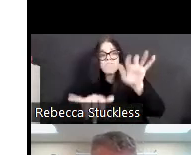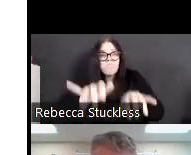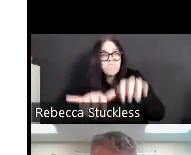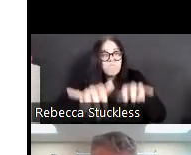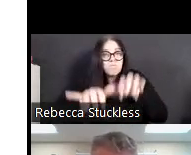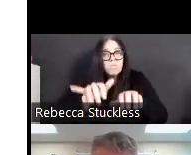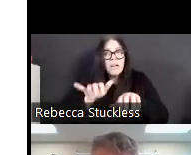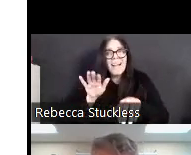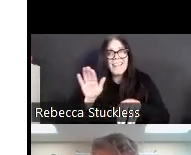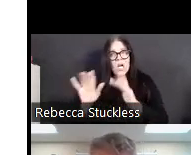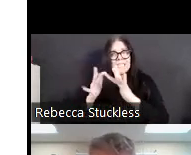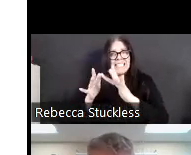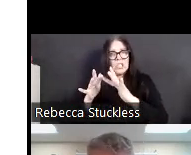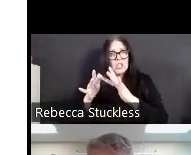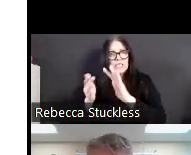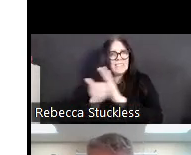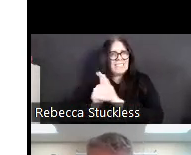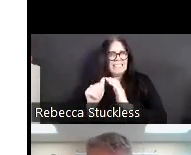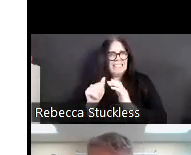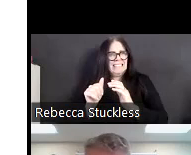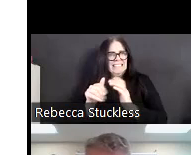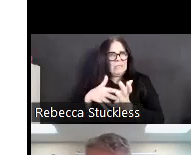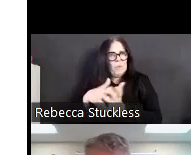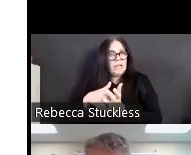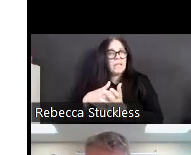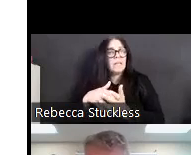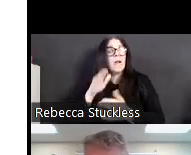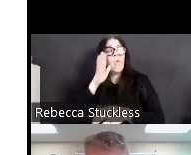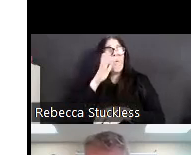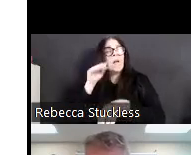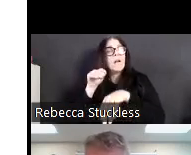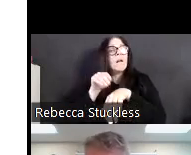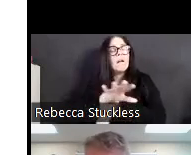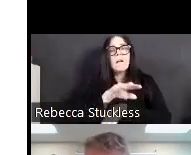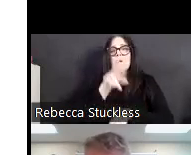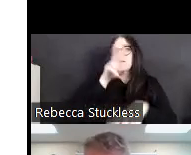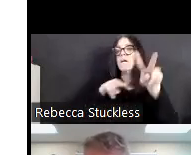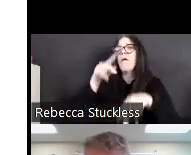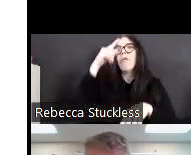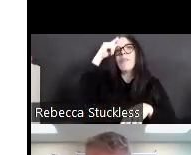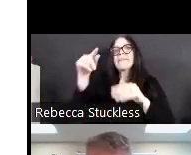are really low, we find that kind of skews where their intelligence really